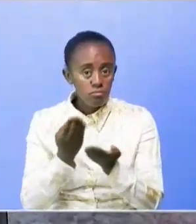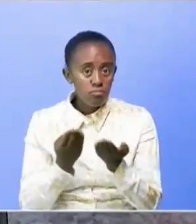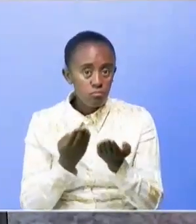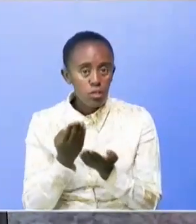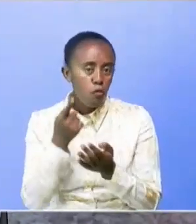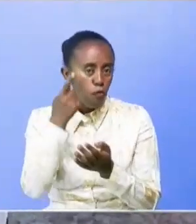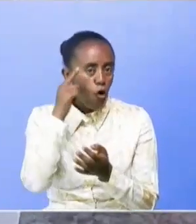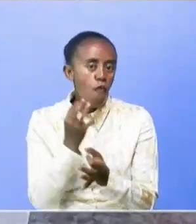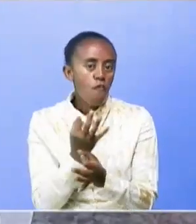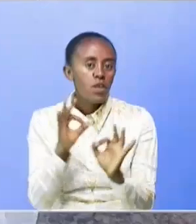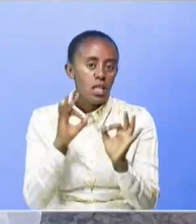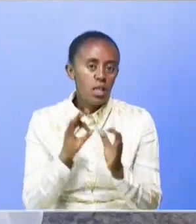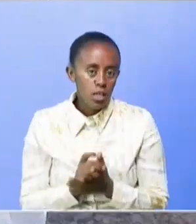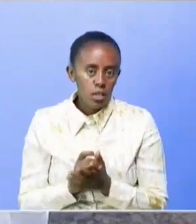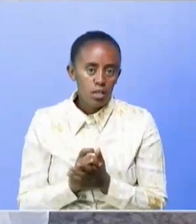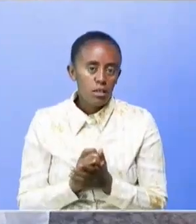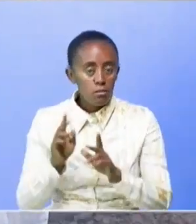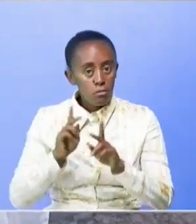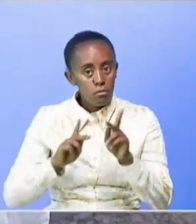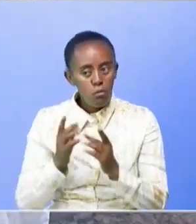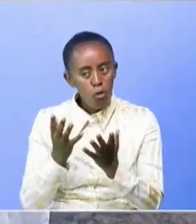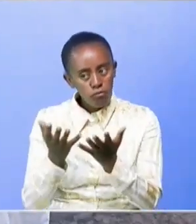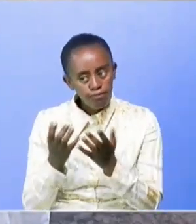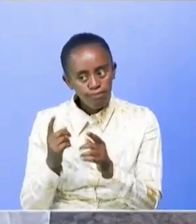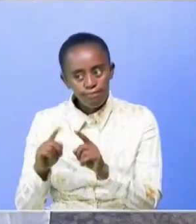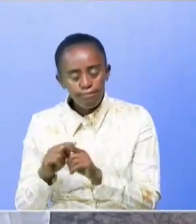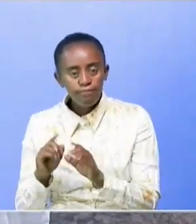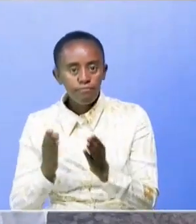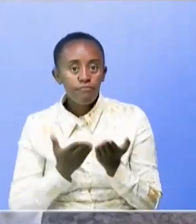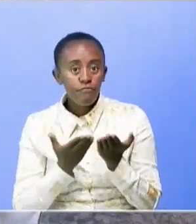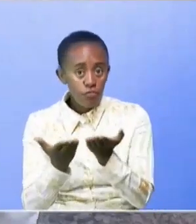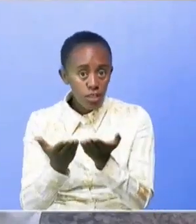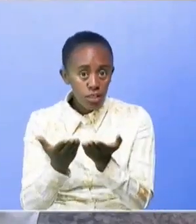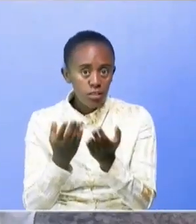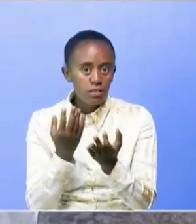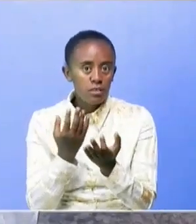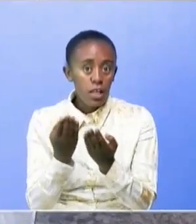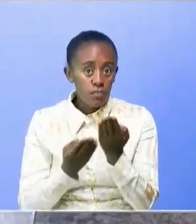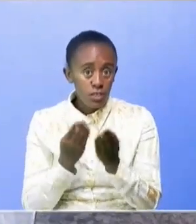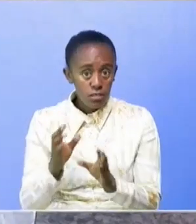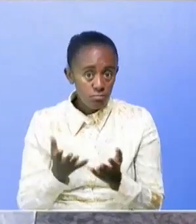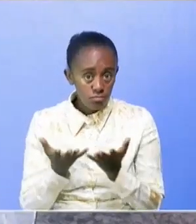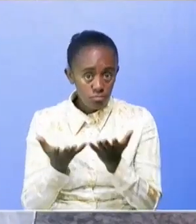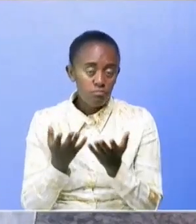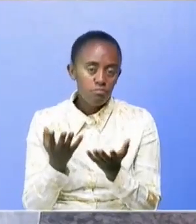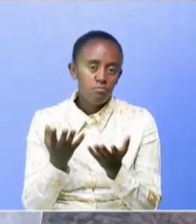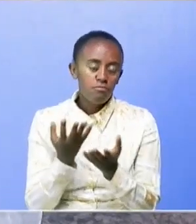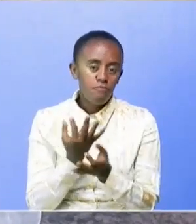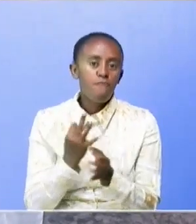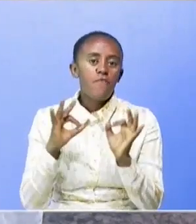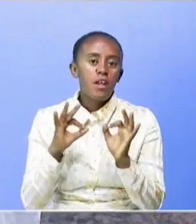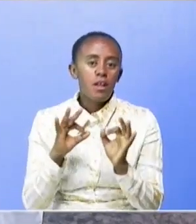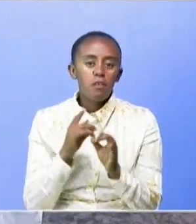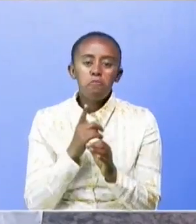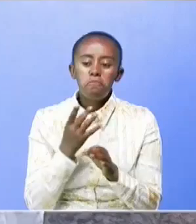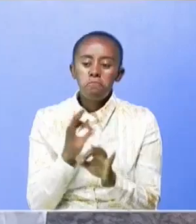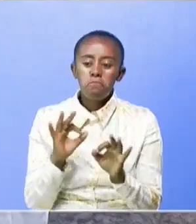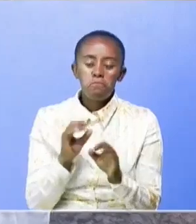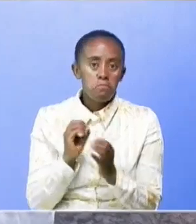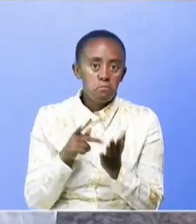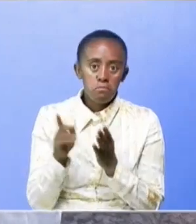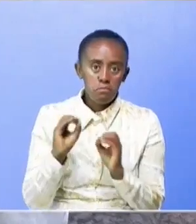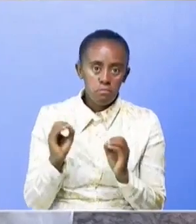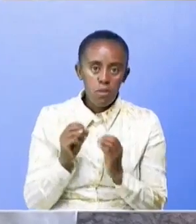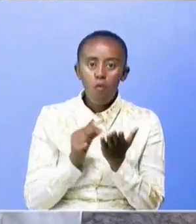for free. So people who offer their services for free are volunteers. They are volunteering.